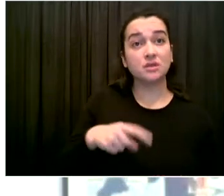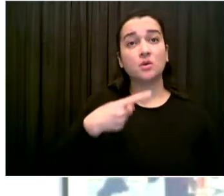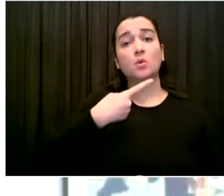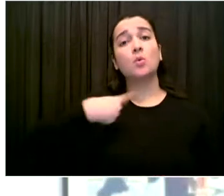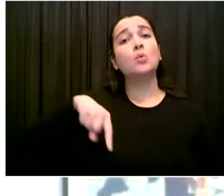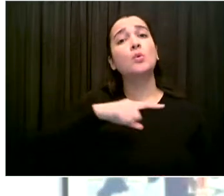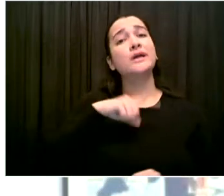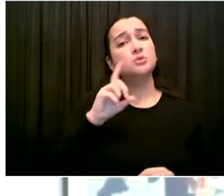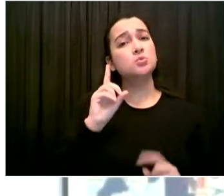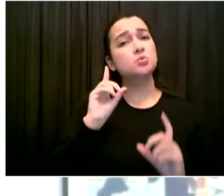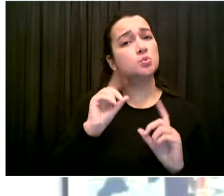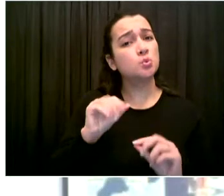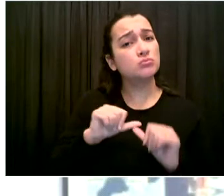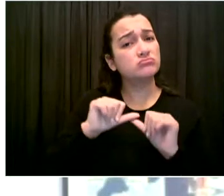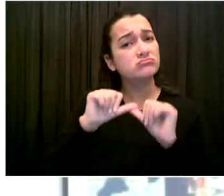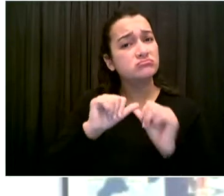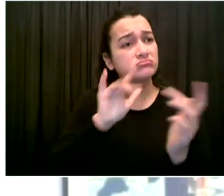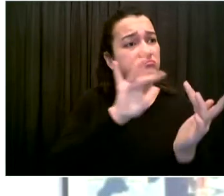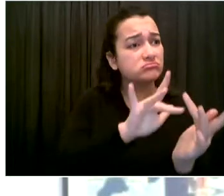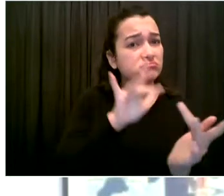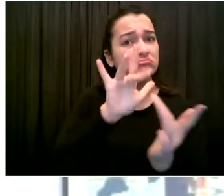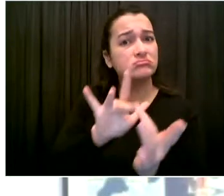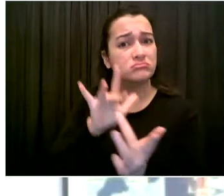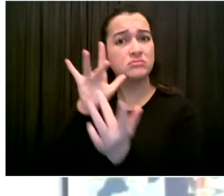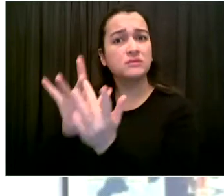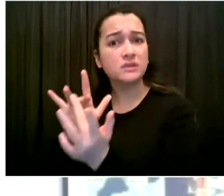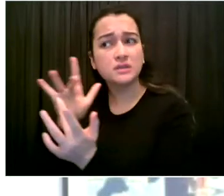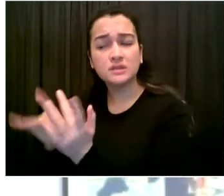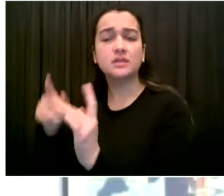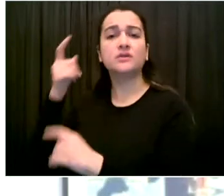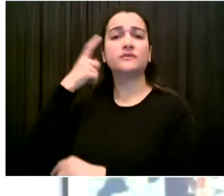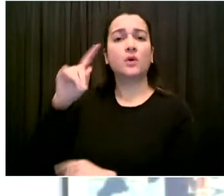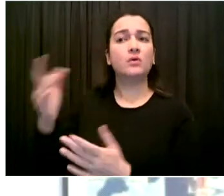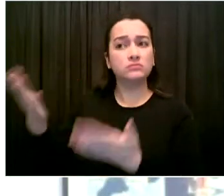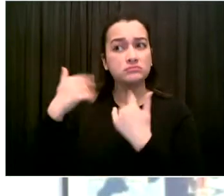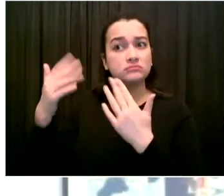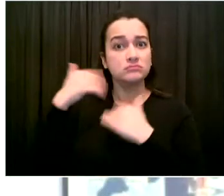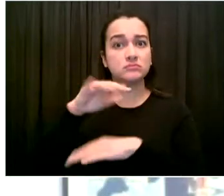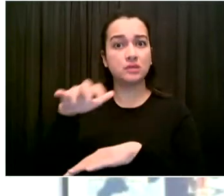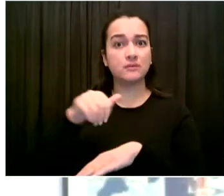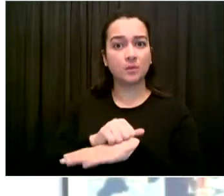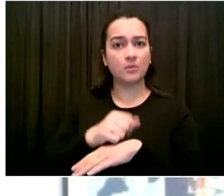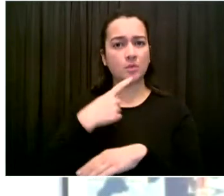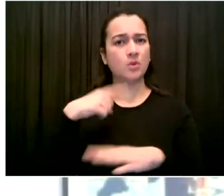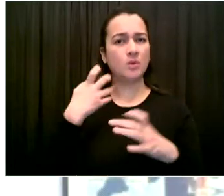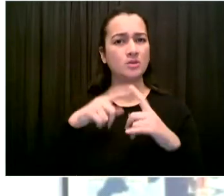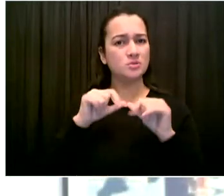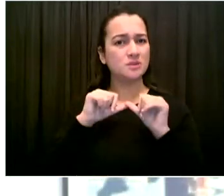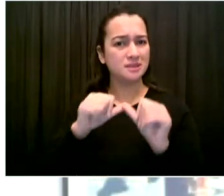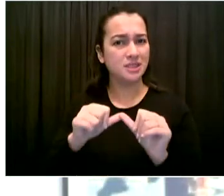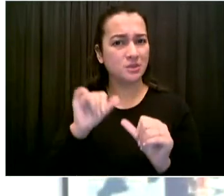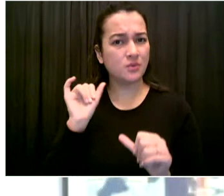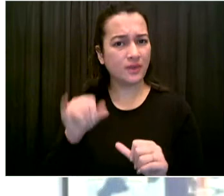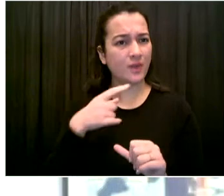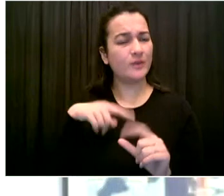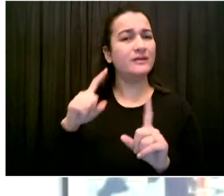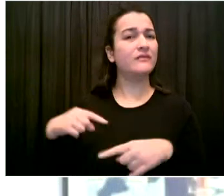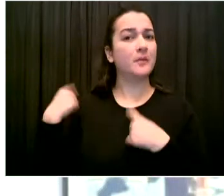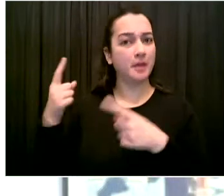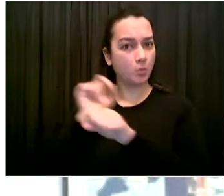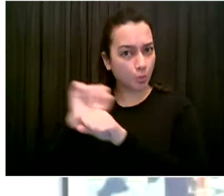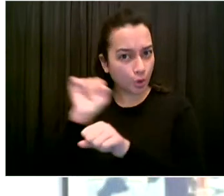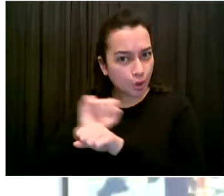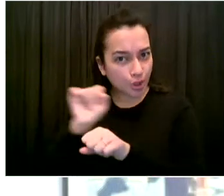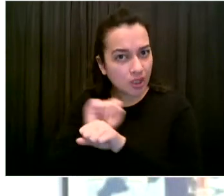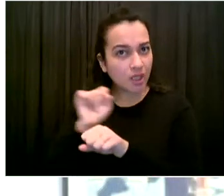whom we most need to reach. We are already working with dozens of community-based organizations. Often these